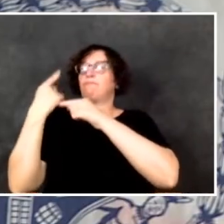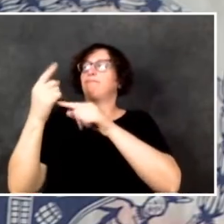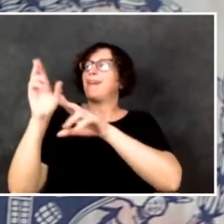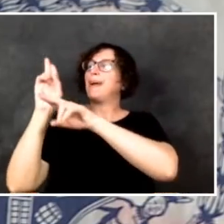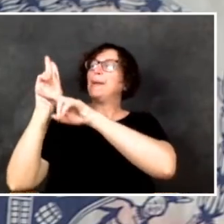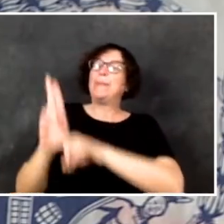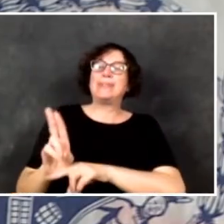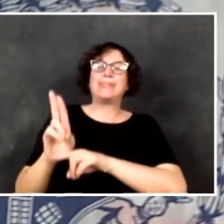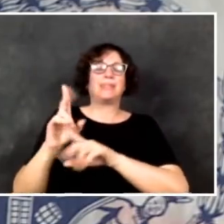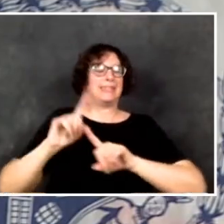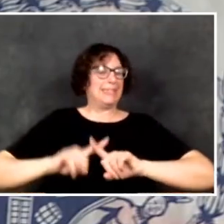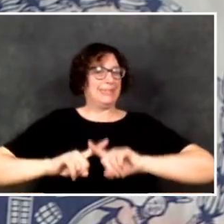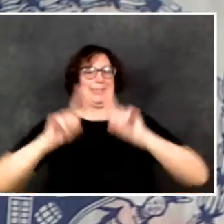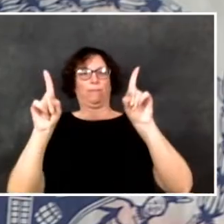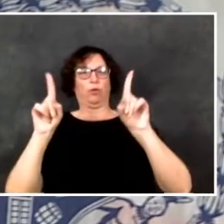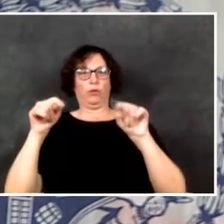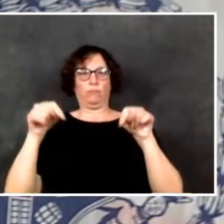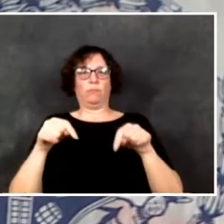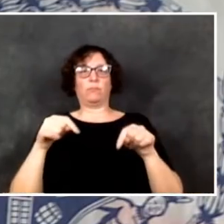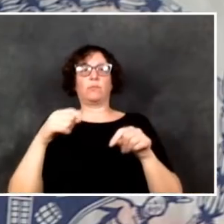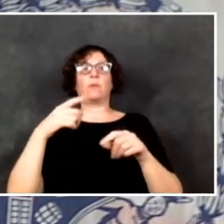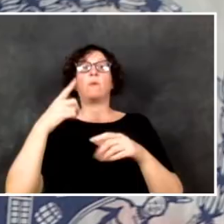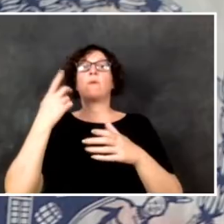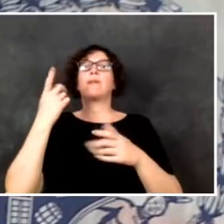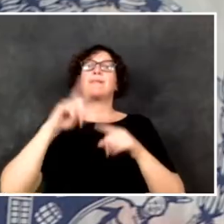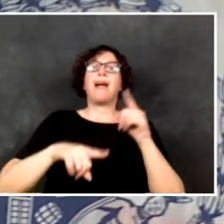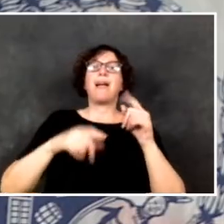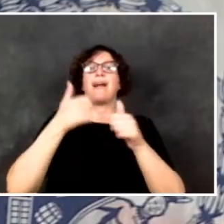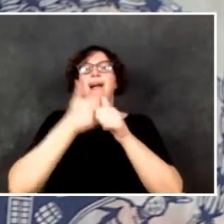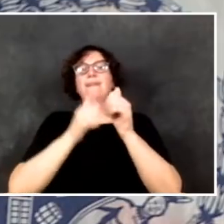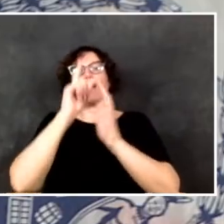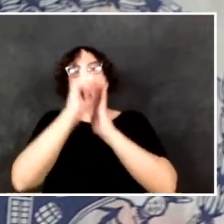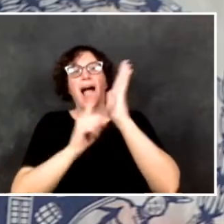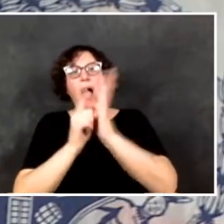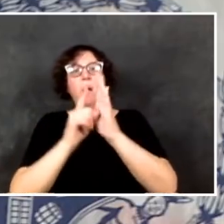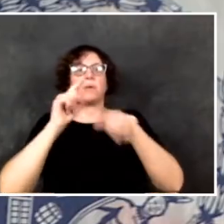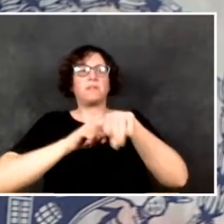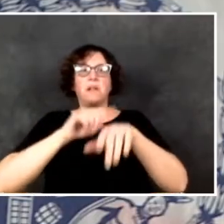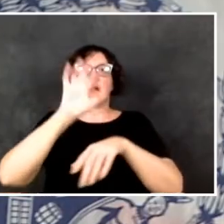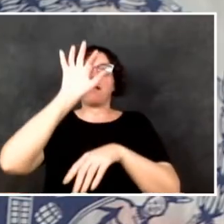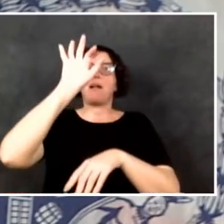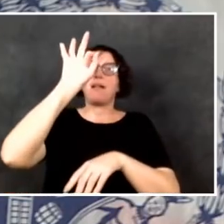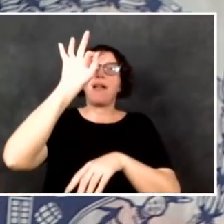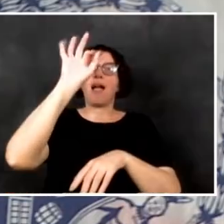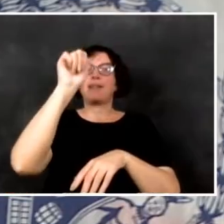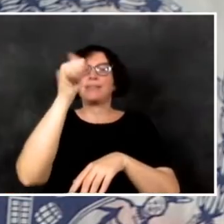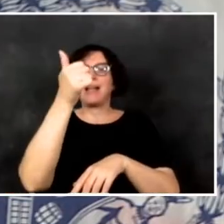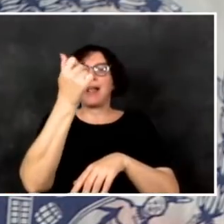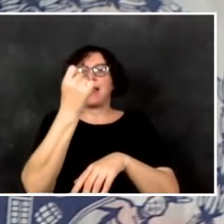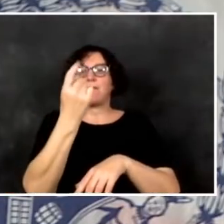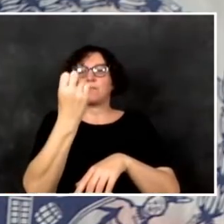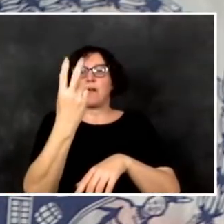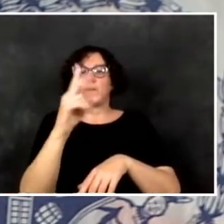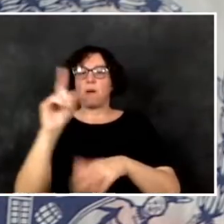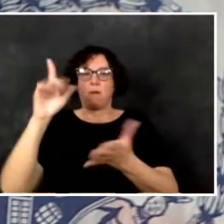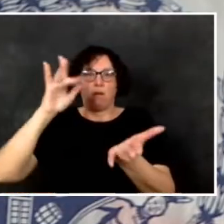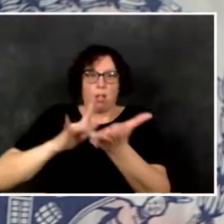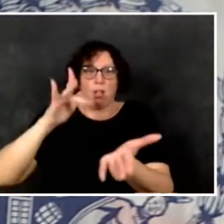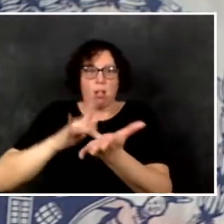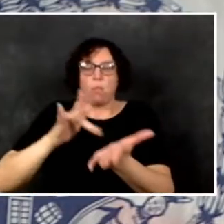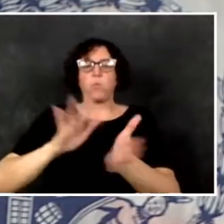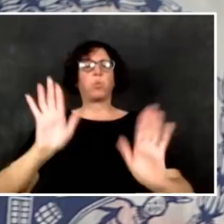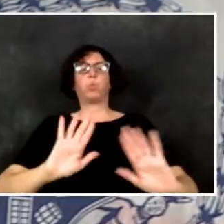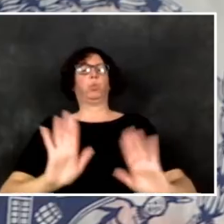collecting attendance. We'll report that out this coming week. But attendance is being taken, and